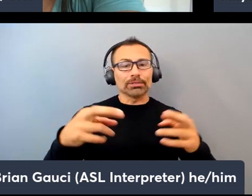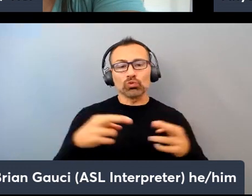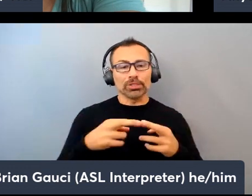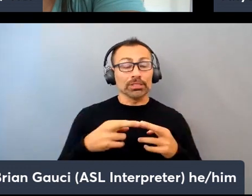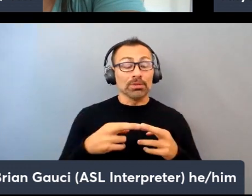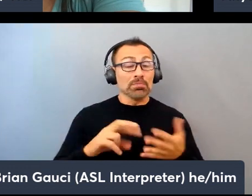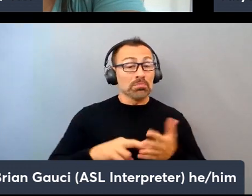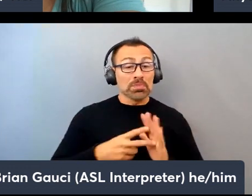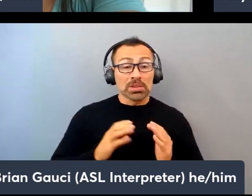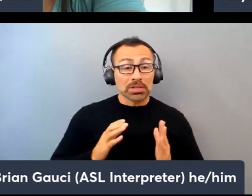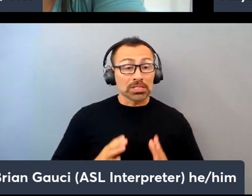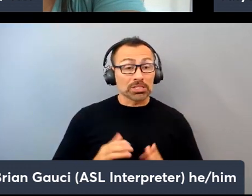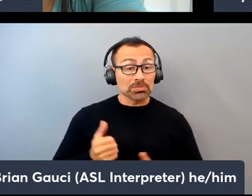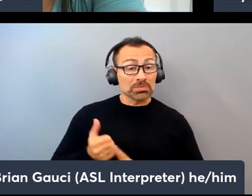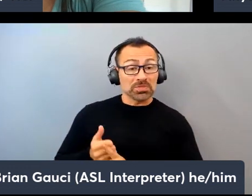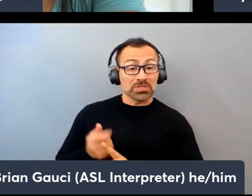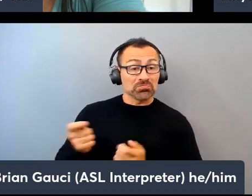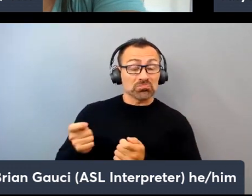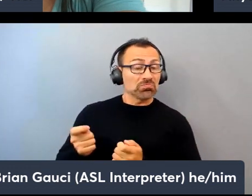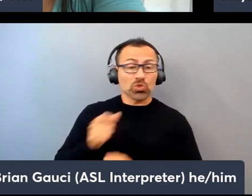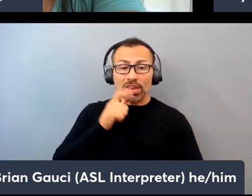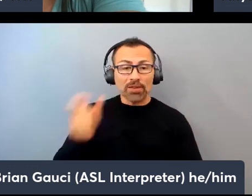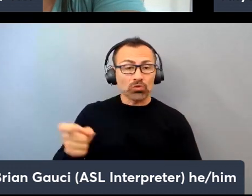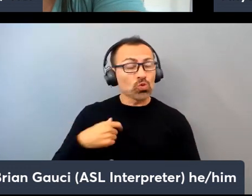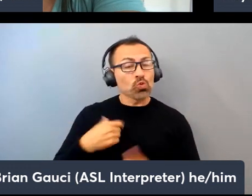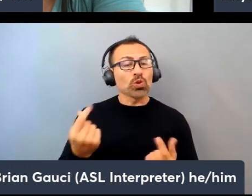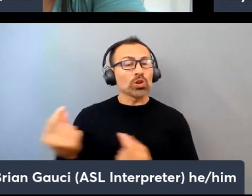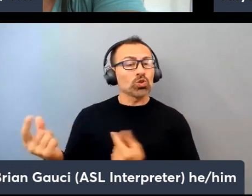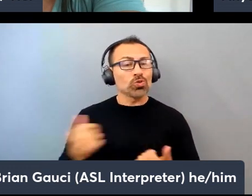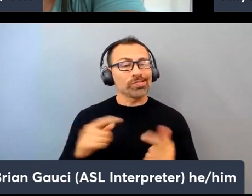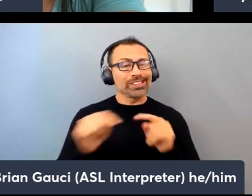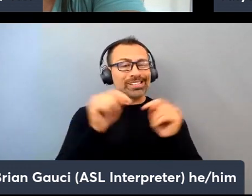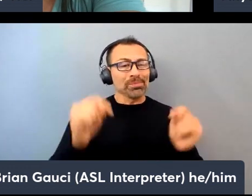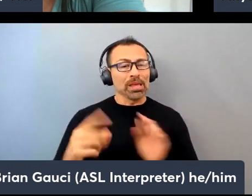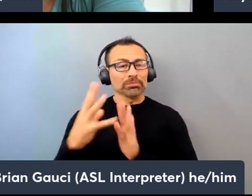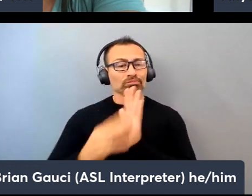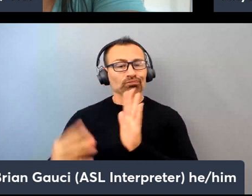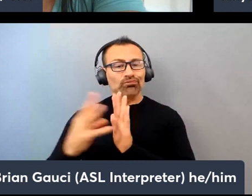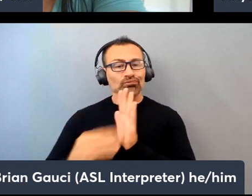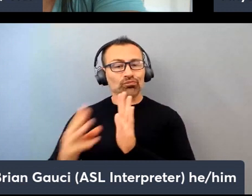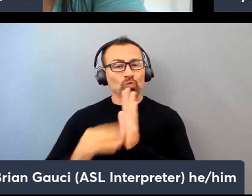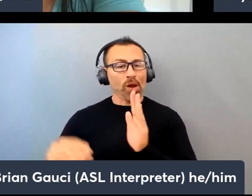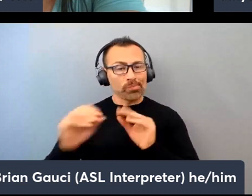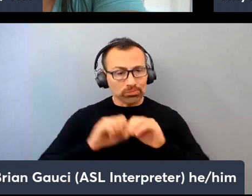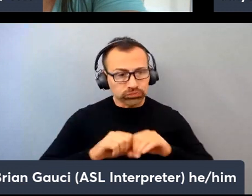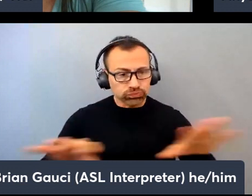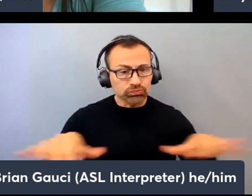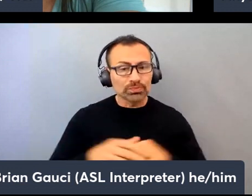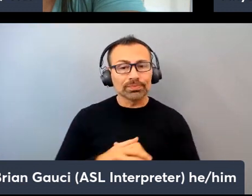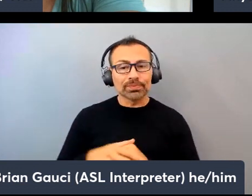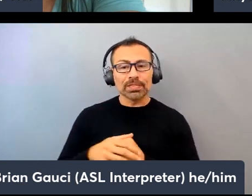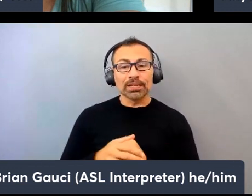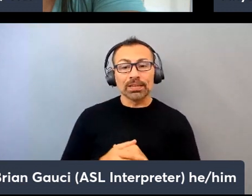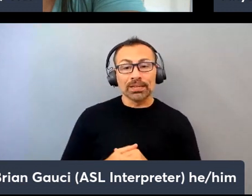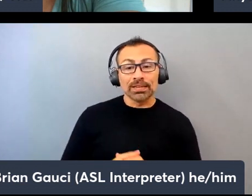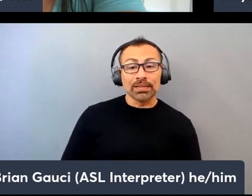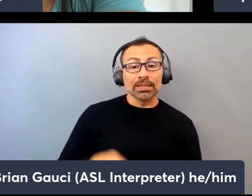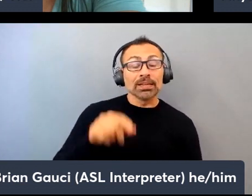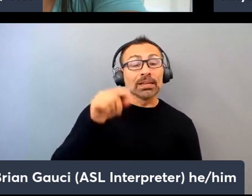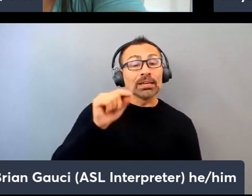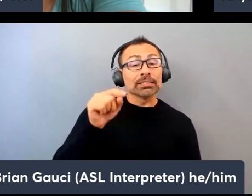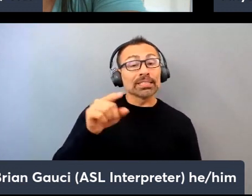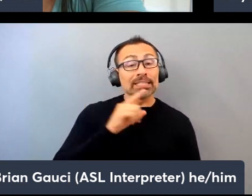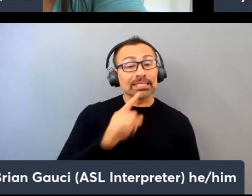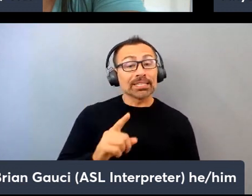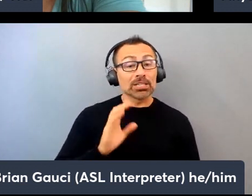it themselves. Take the template and replicate it. So um, this is how the CFN